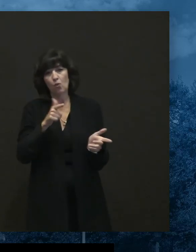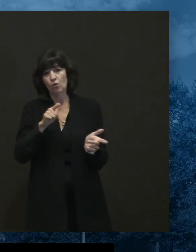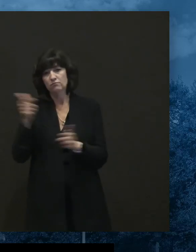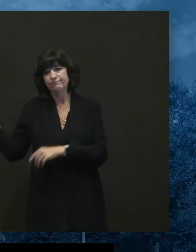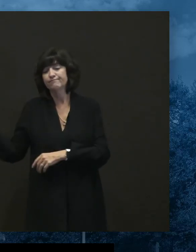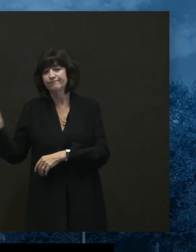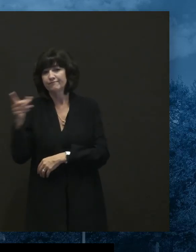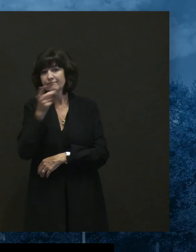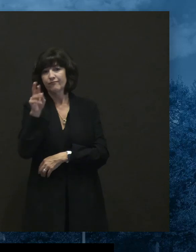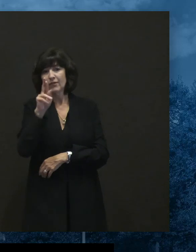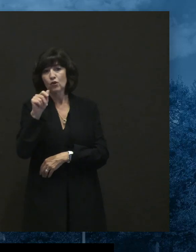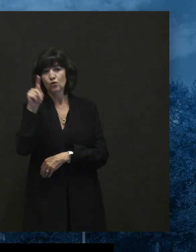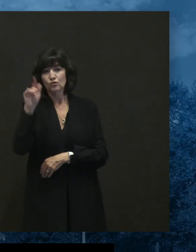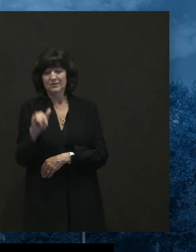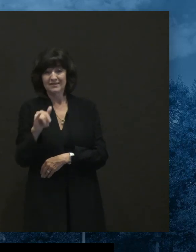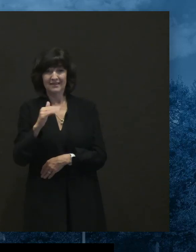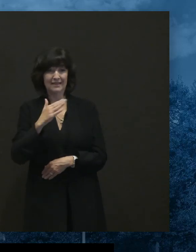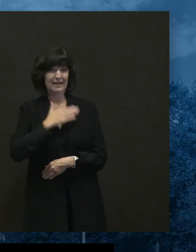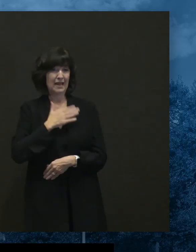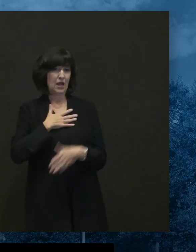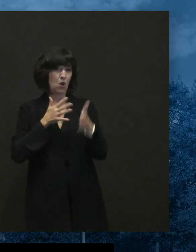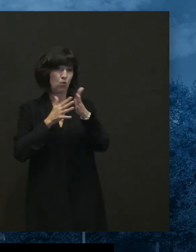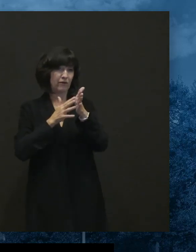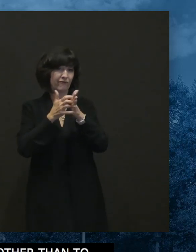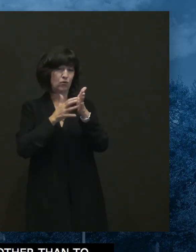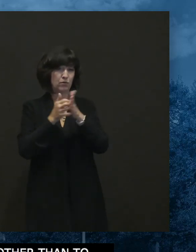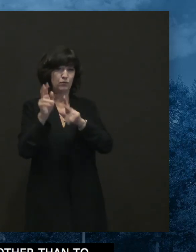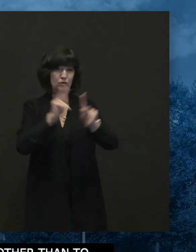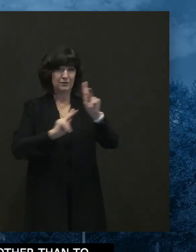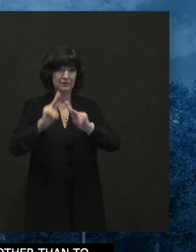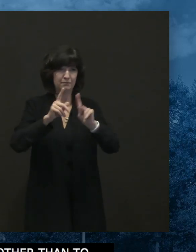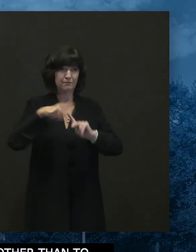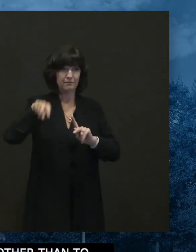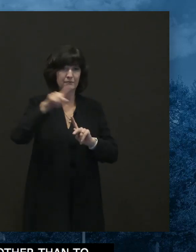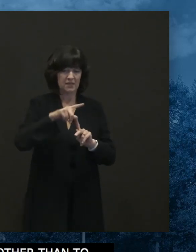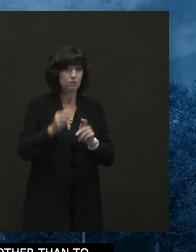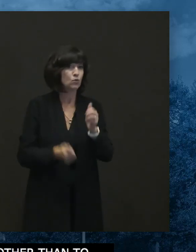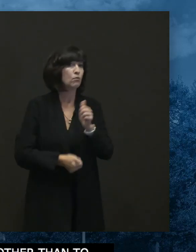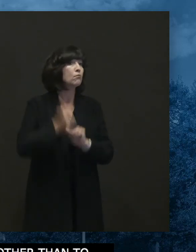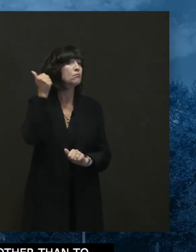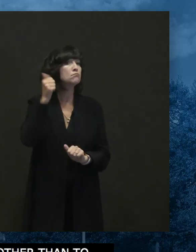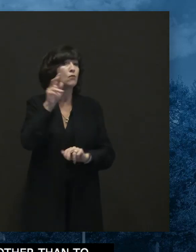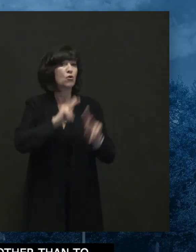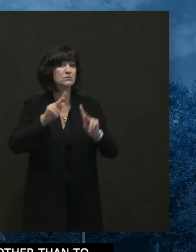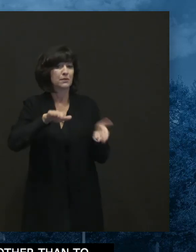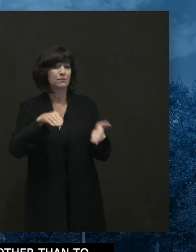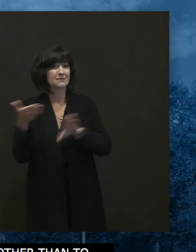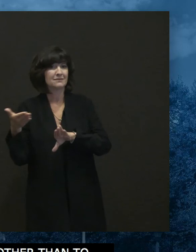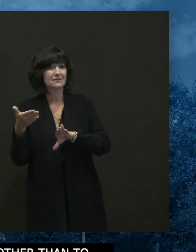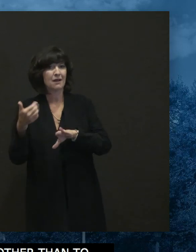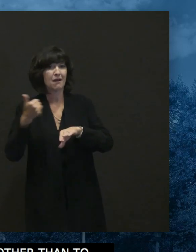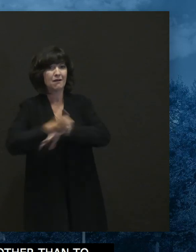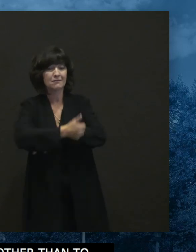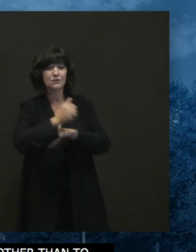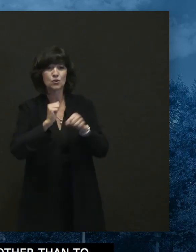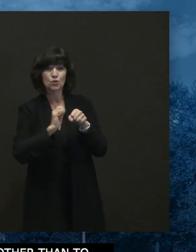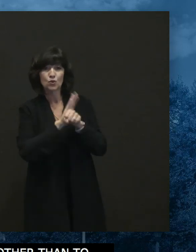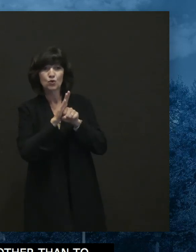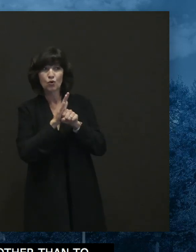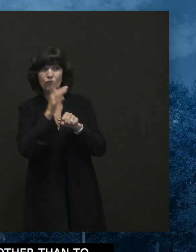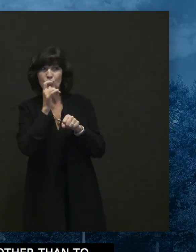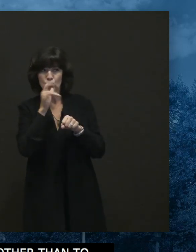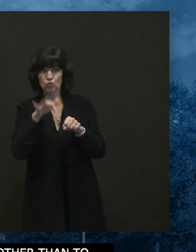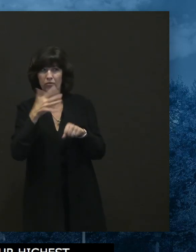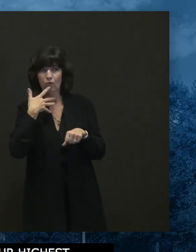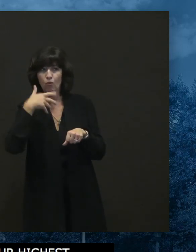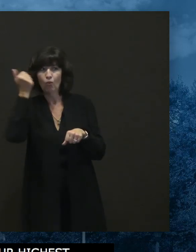priority. This is the population that has experienced the most fatalities, most at risk. They're our grandmothers and